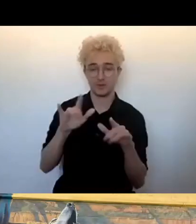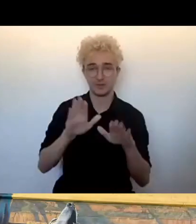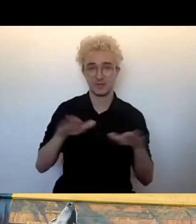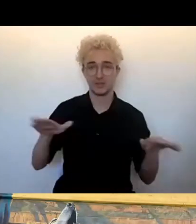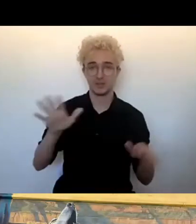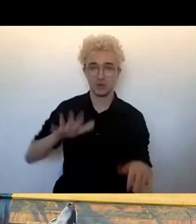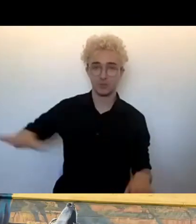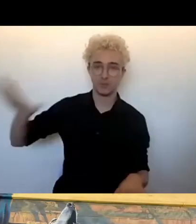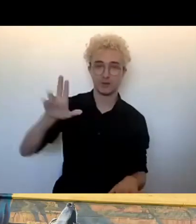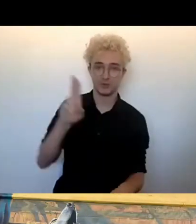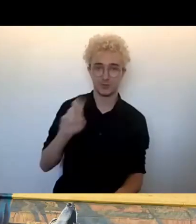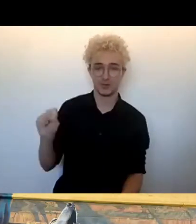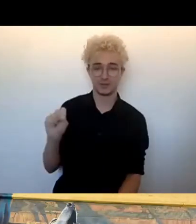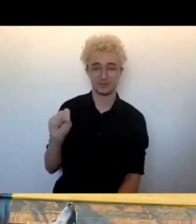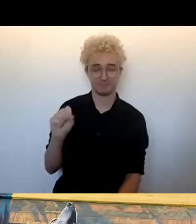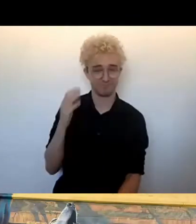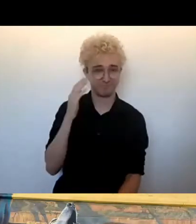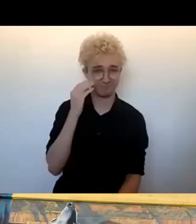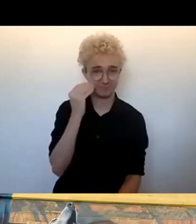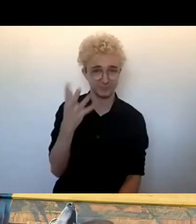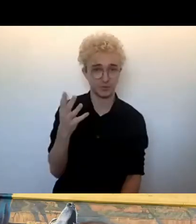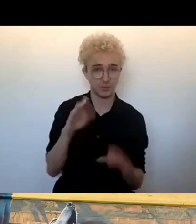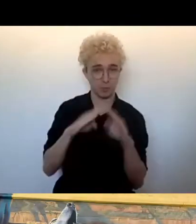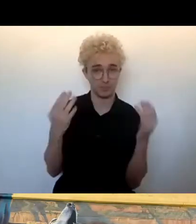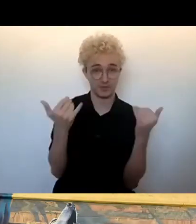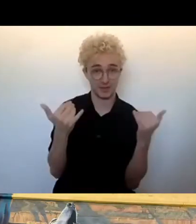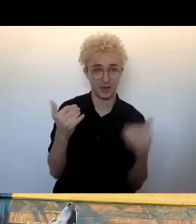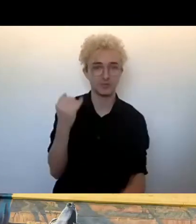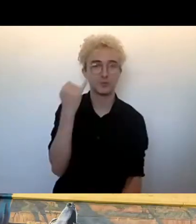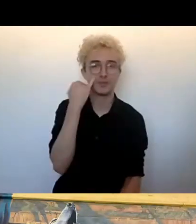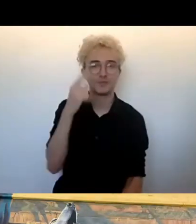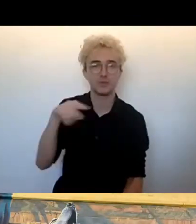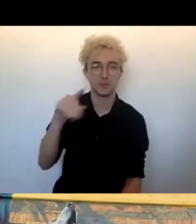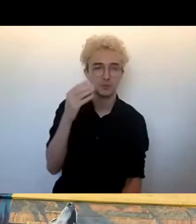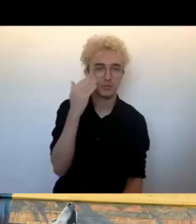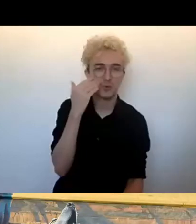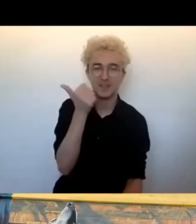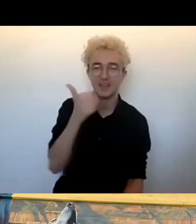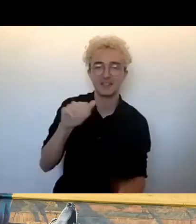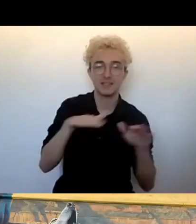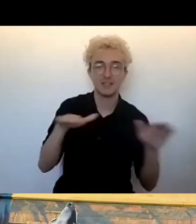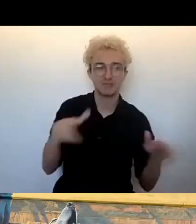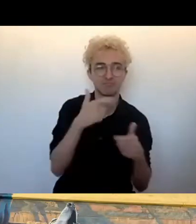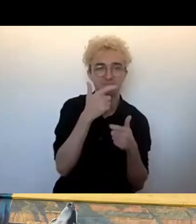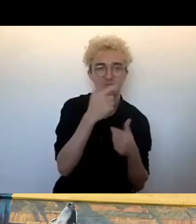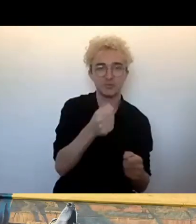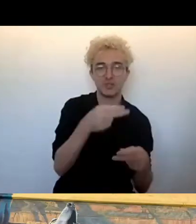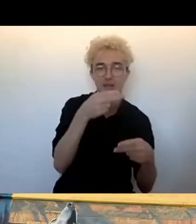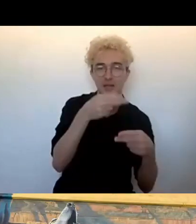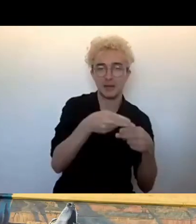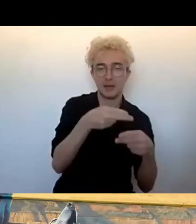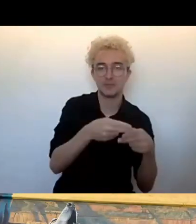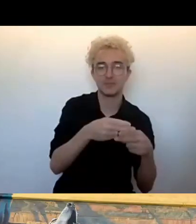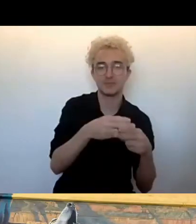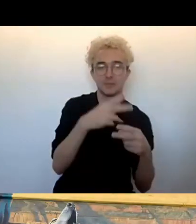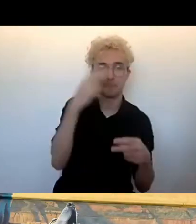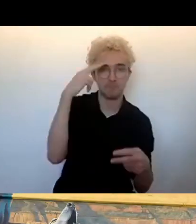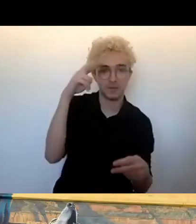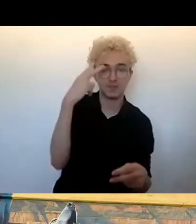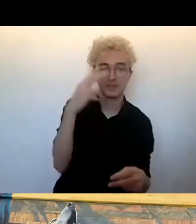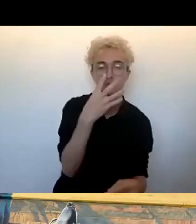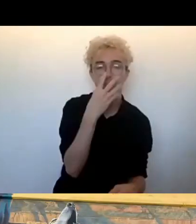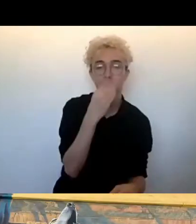If you know any children that are interested in helping to name Mexican wolf